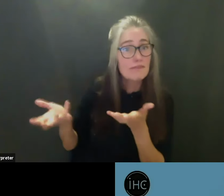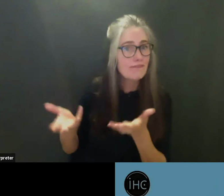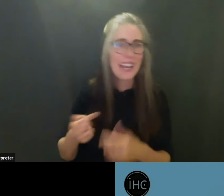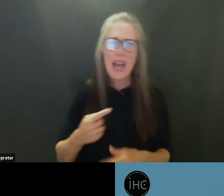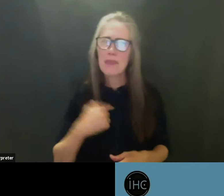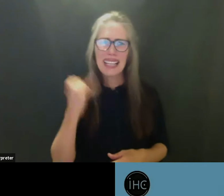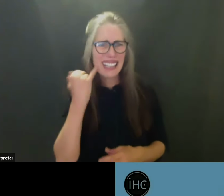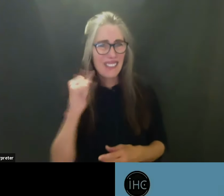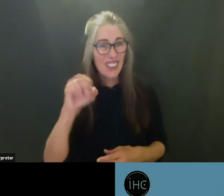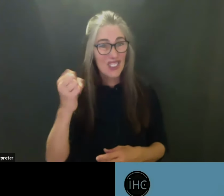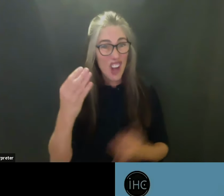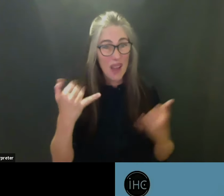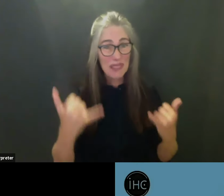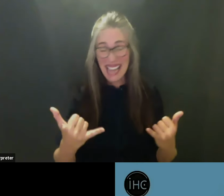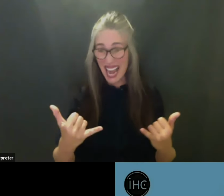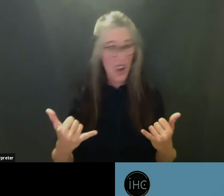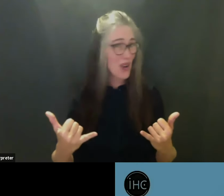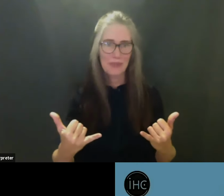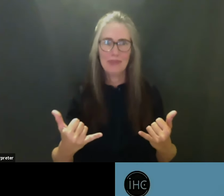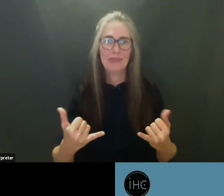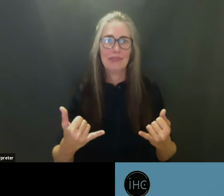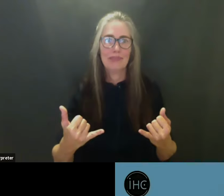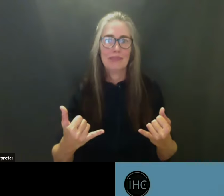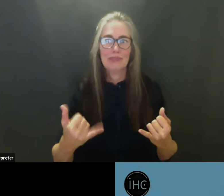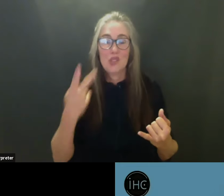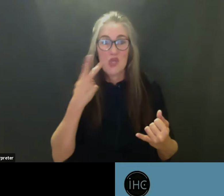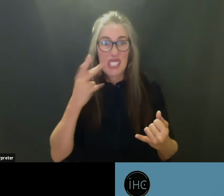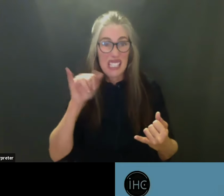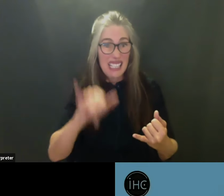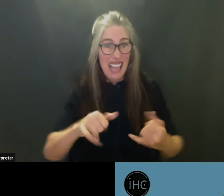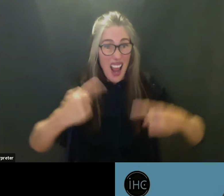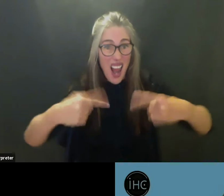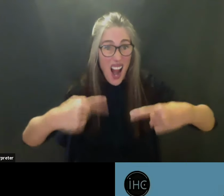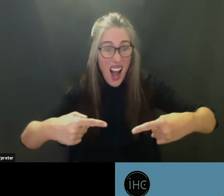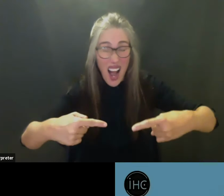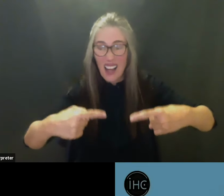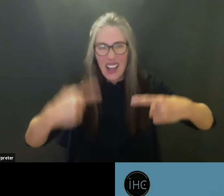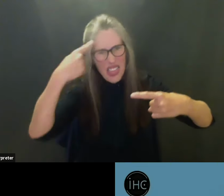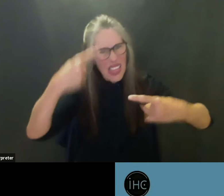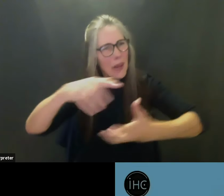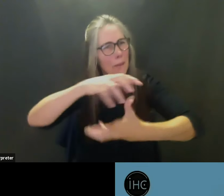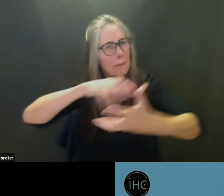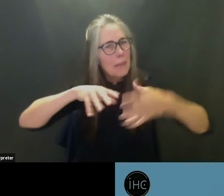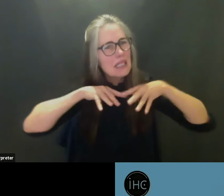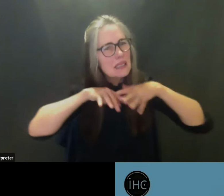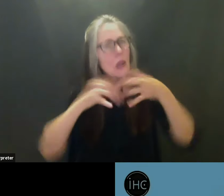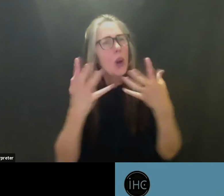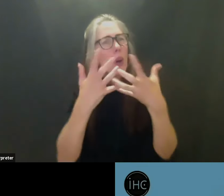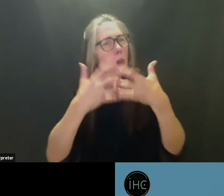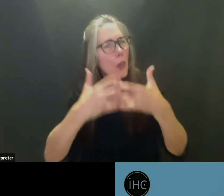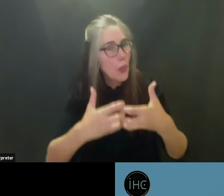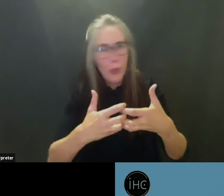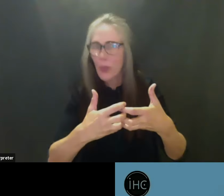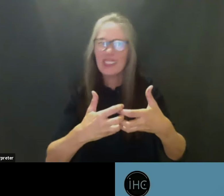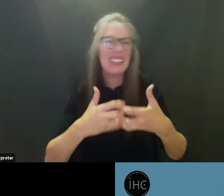strange mix. At least now it's hard to imagine because of our two party configuration, but it would be different if it were multi viewpoint. Okay.